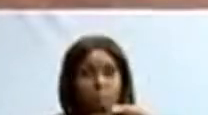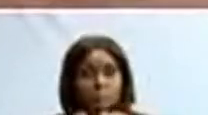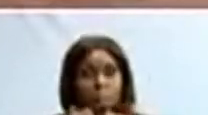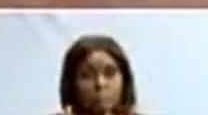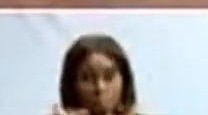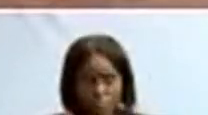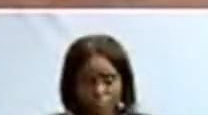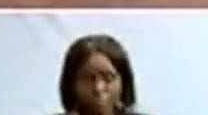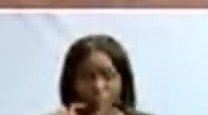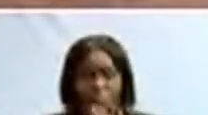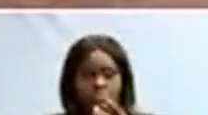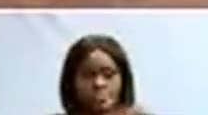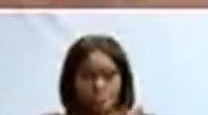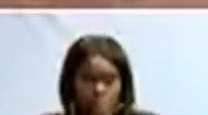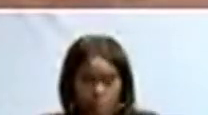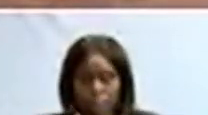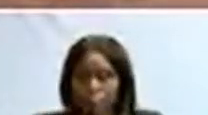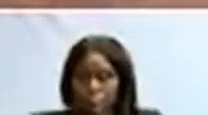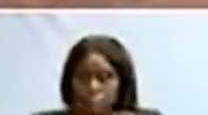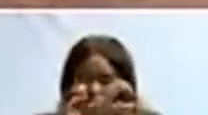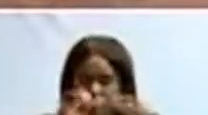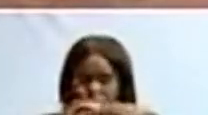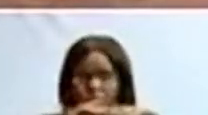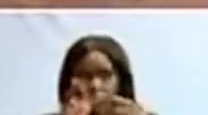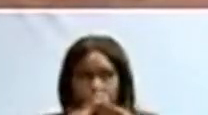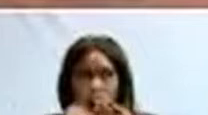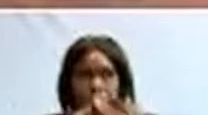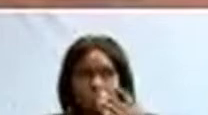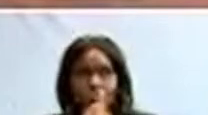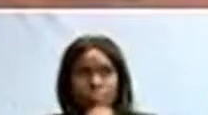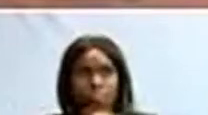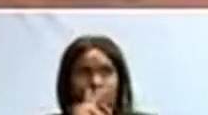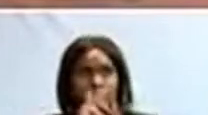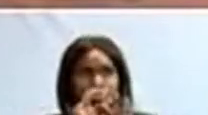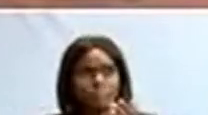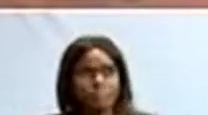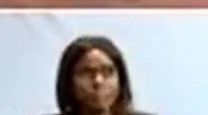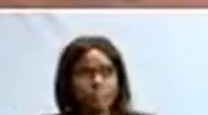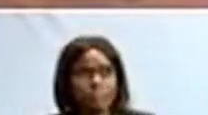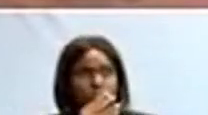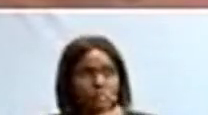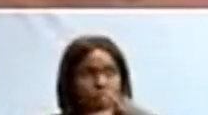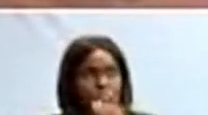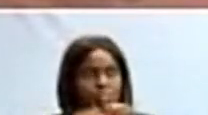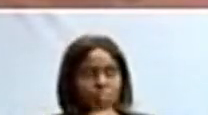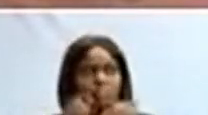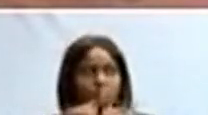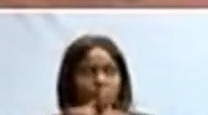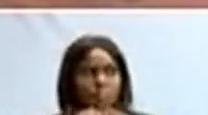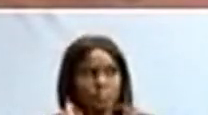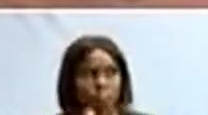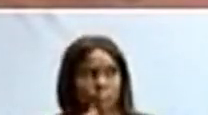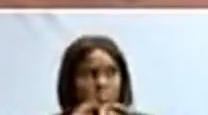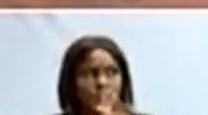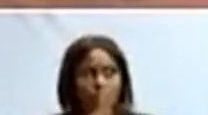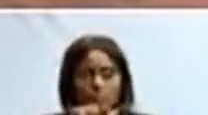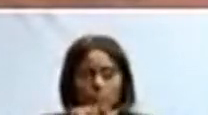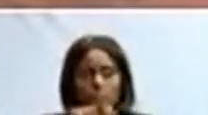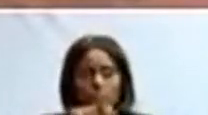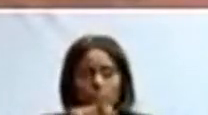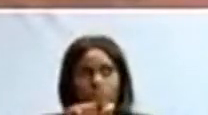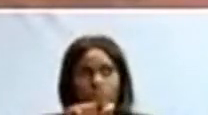Management has continued to settle statutory obligations with the